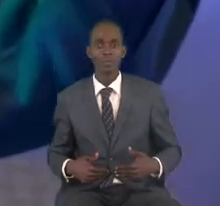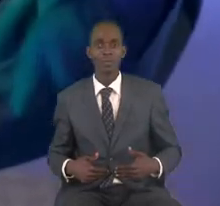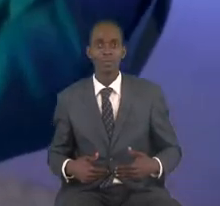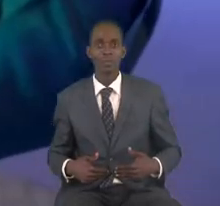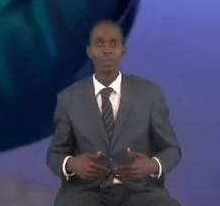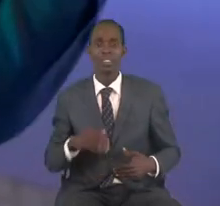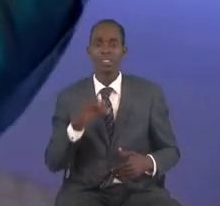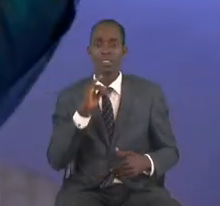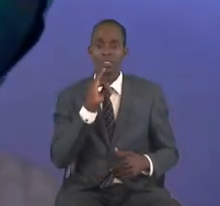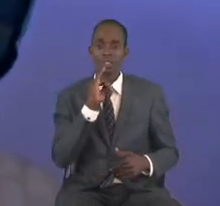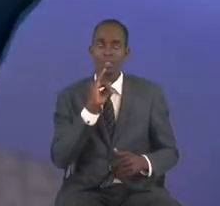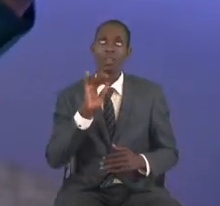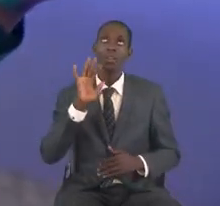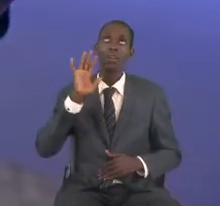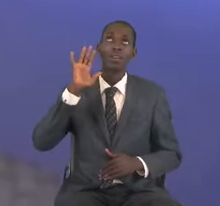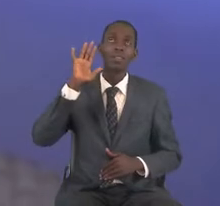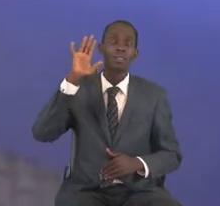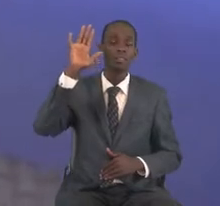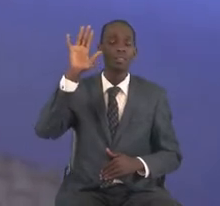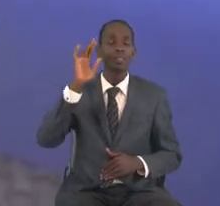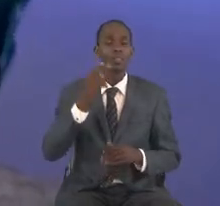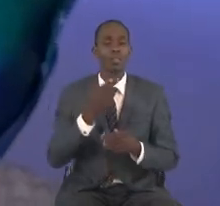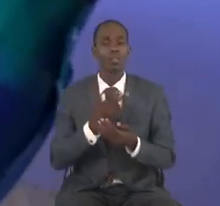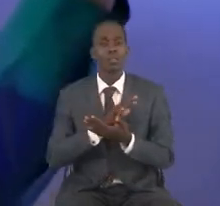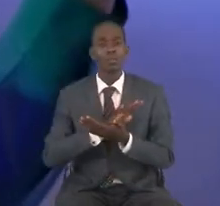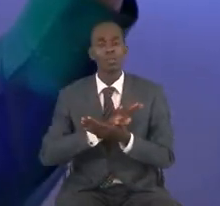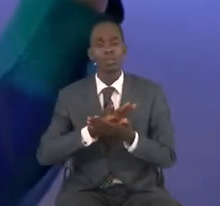is your singularity